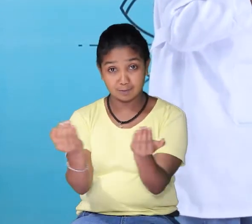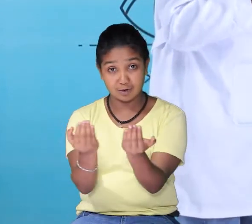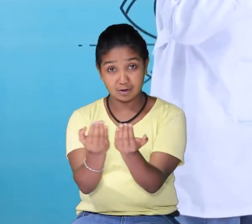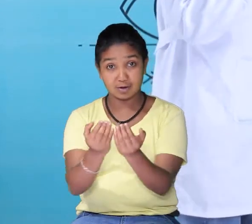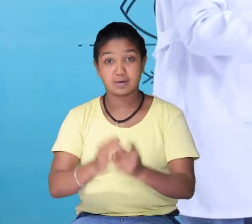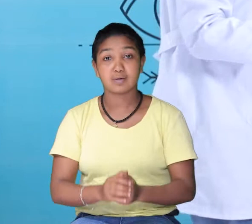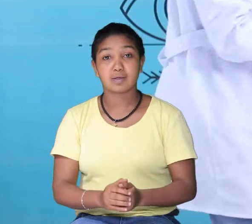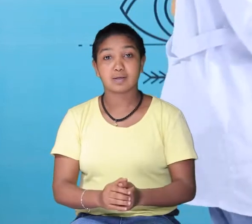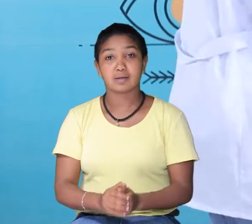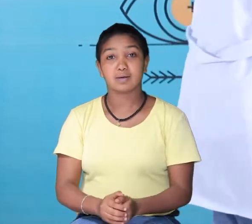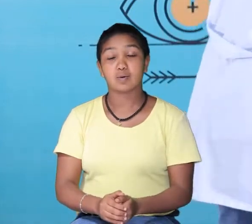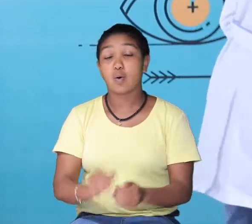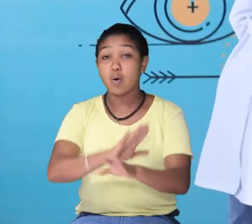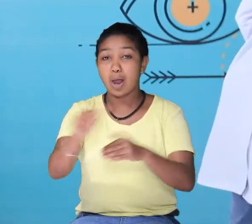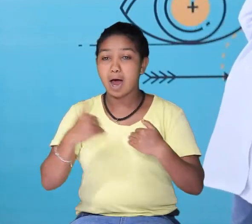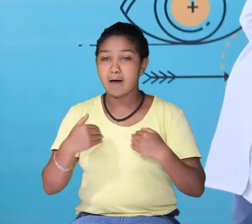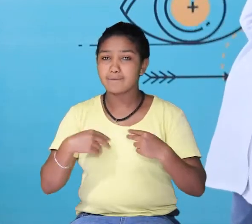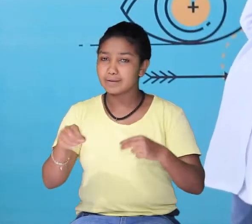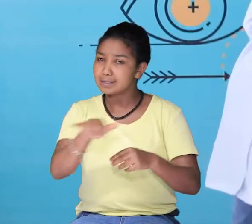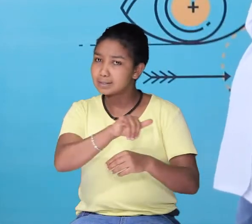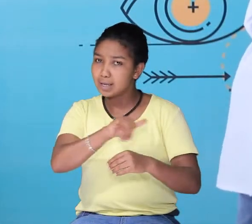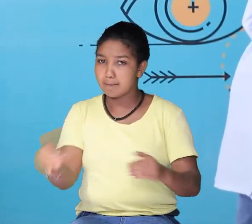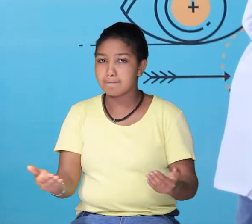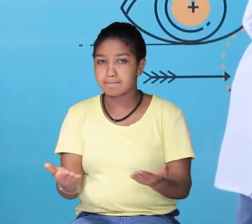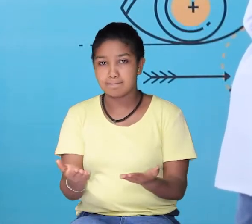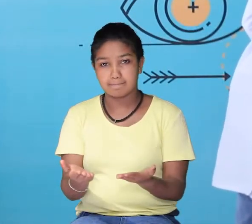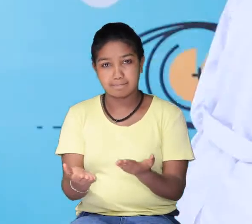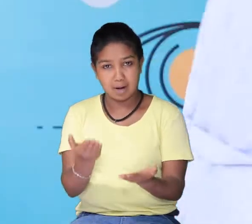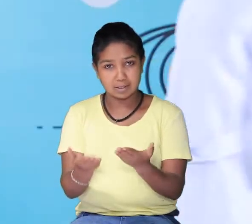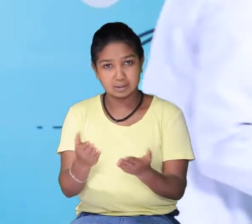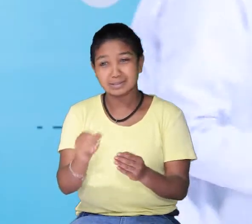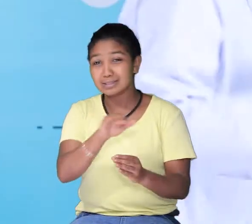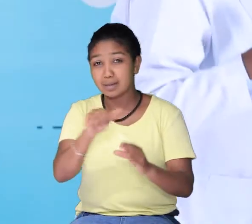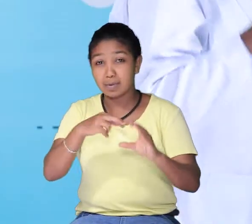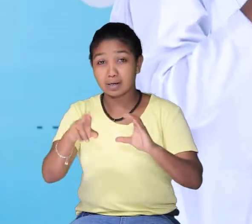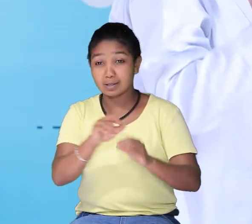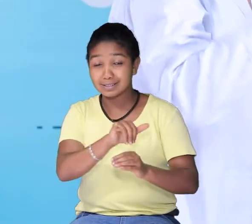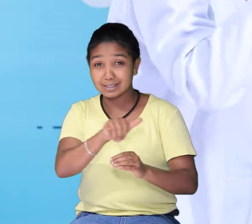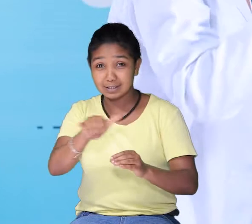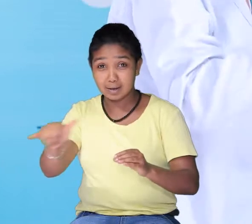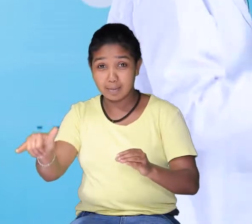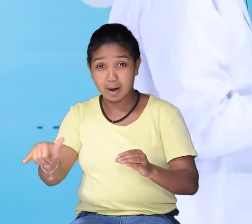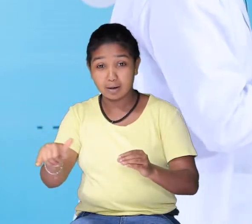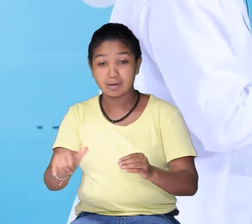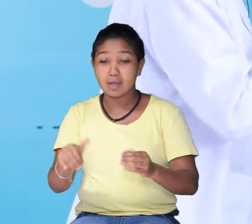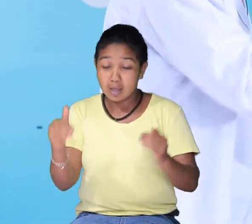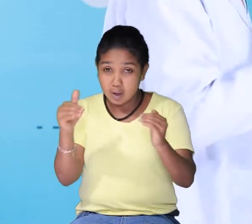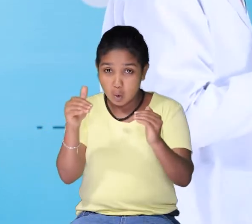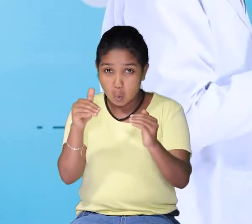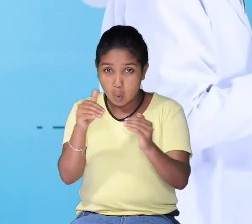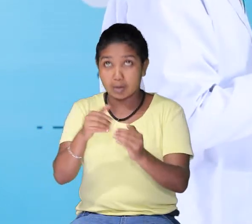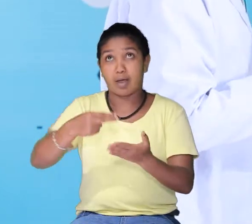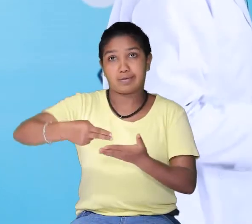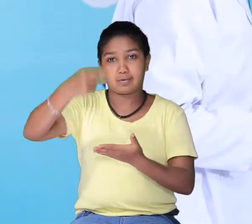the sphere, and the disk, all have the same mass, all have the same radius, and all are released from the same